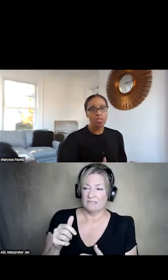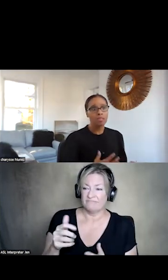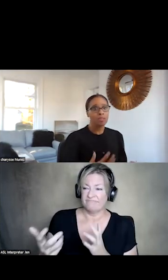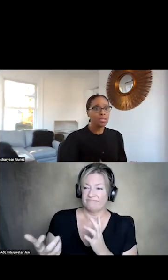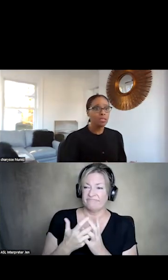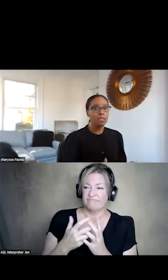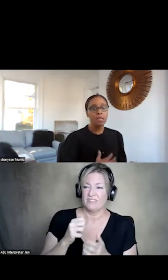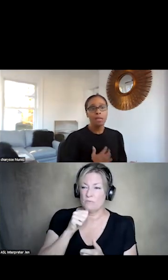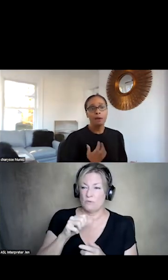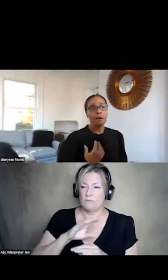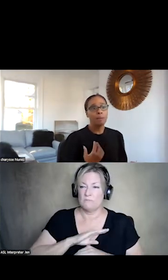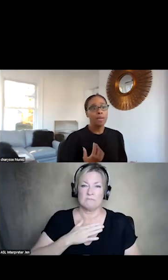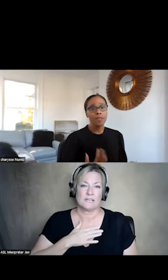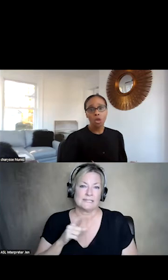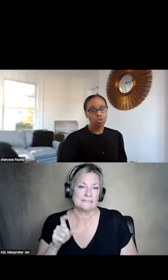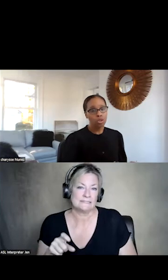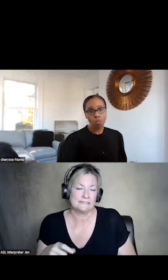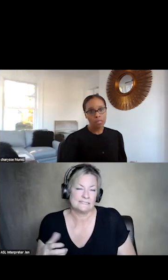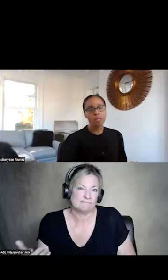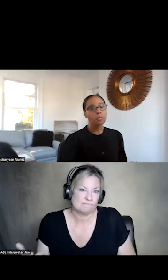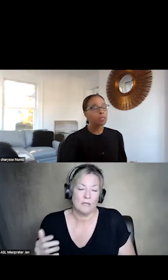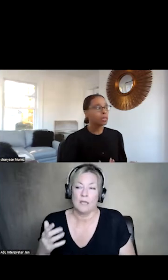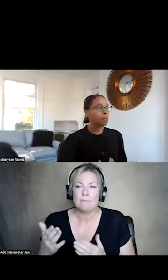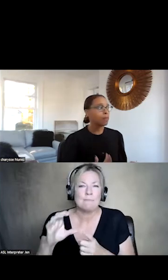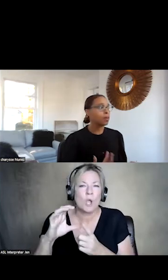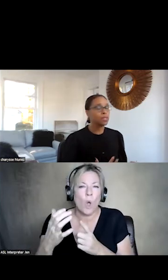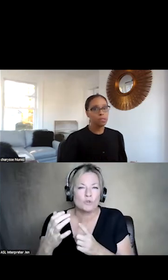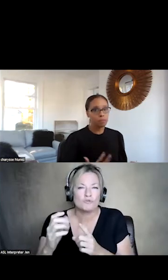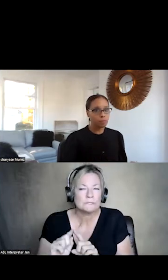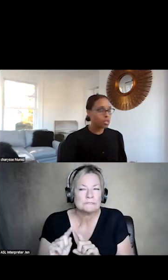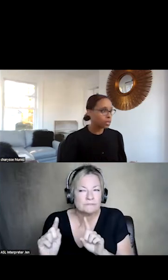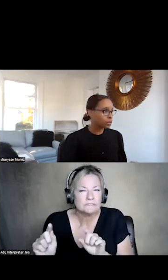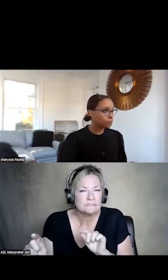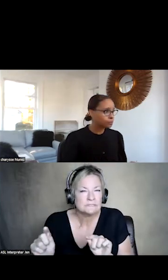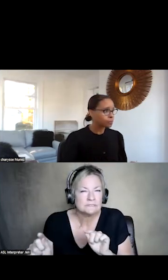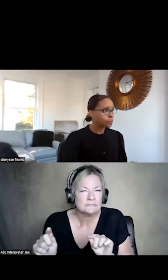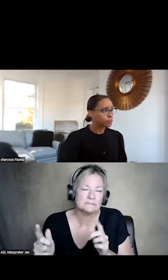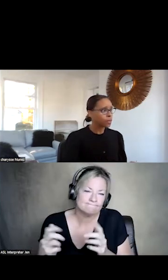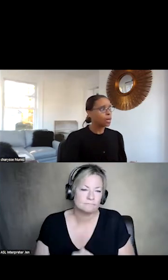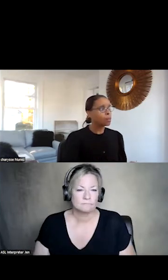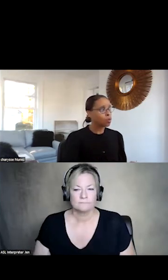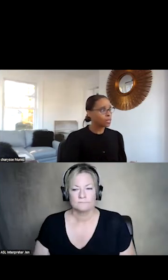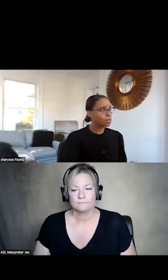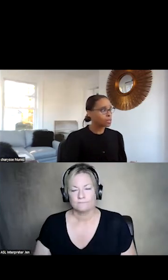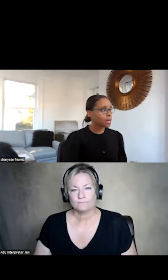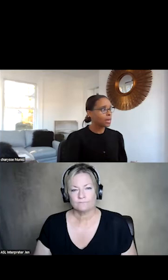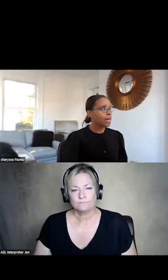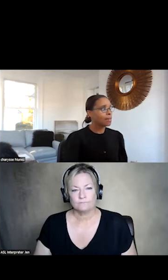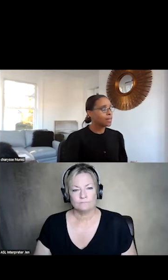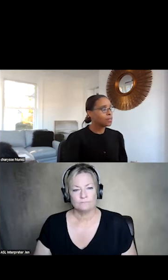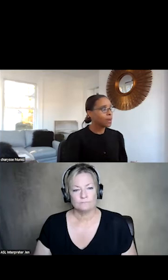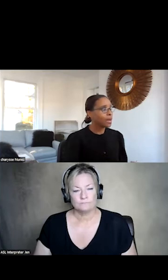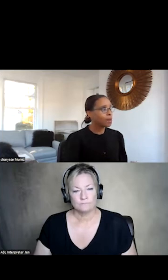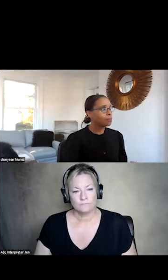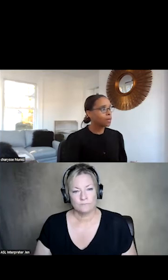to understand their needs and the cultural nuances of the particular audience.